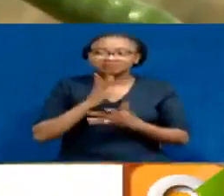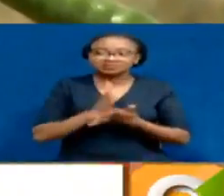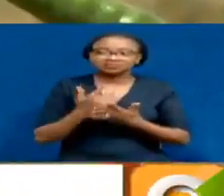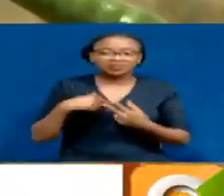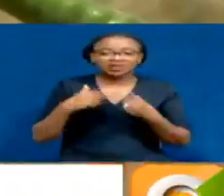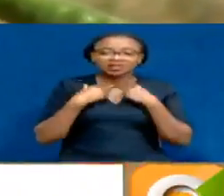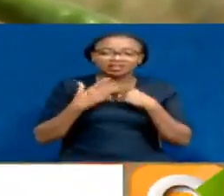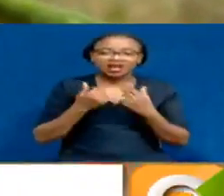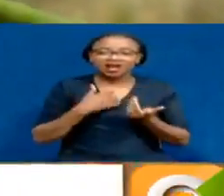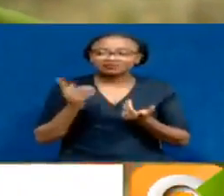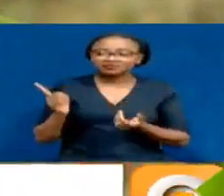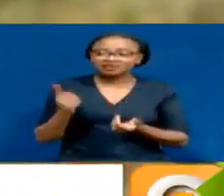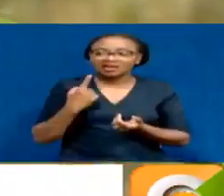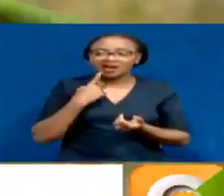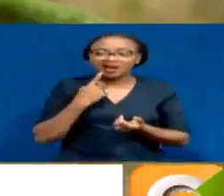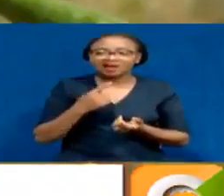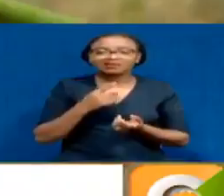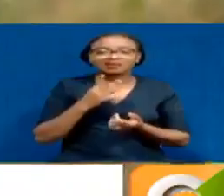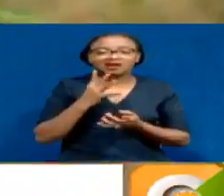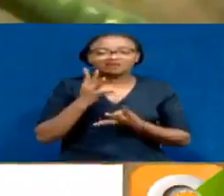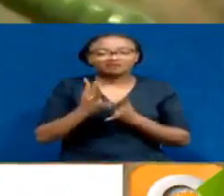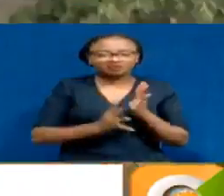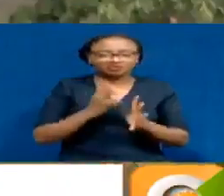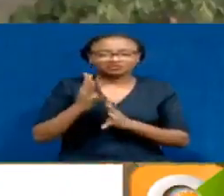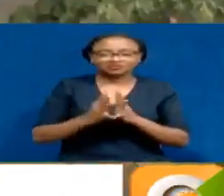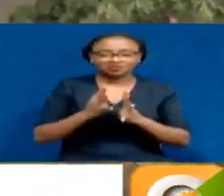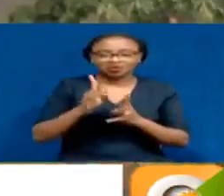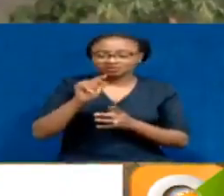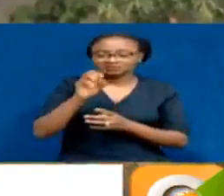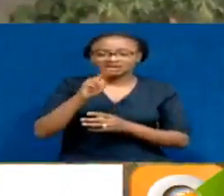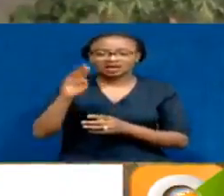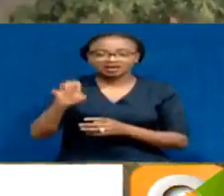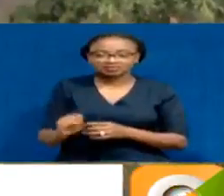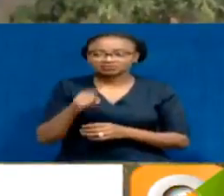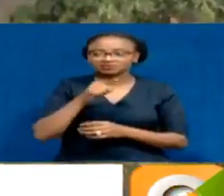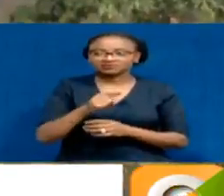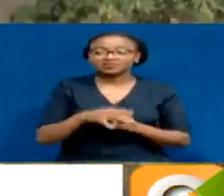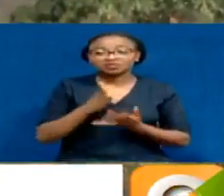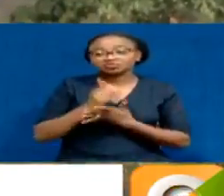stuck with an estimated 144 tons of the crop.